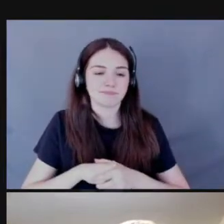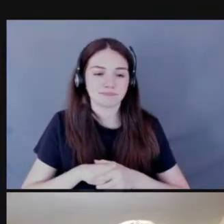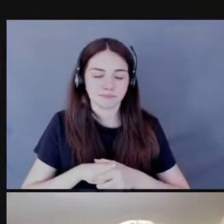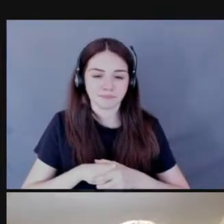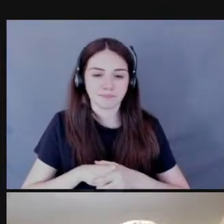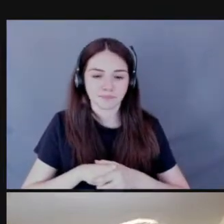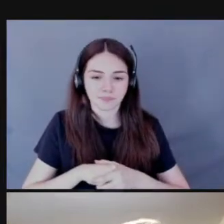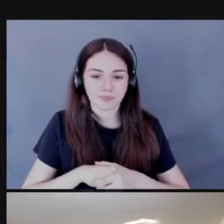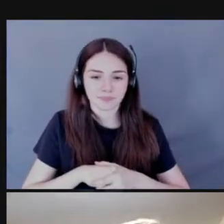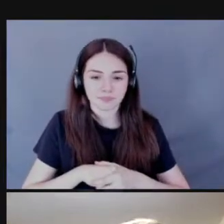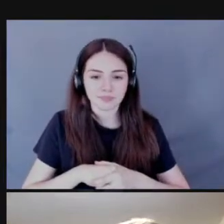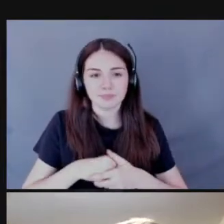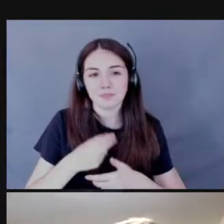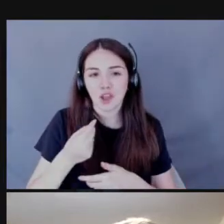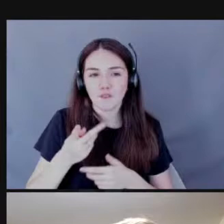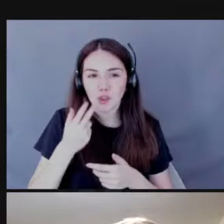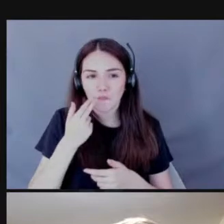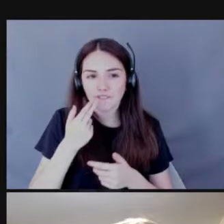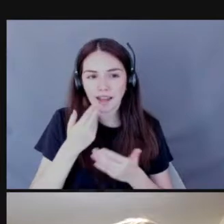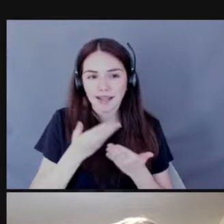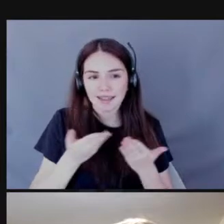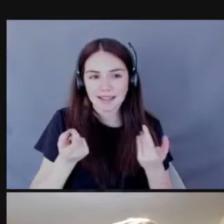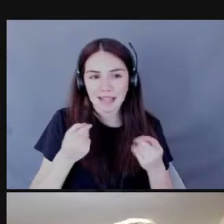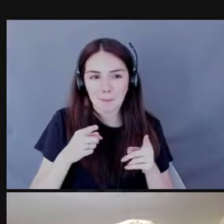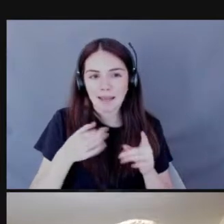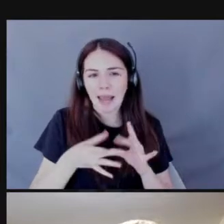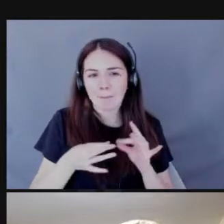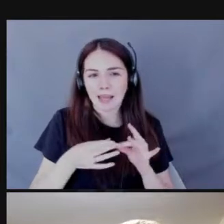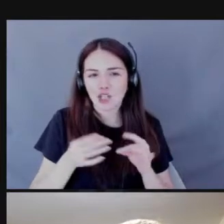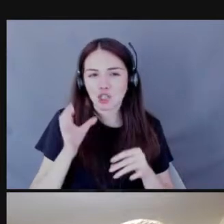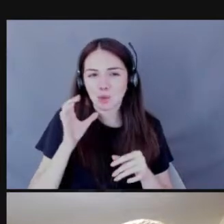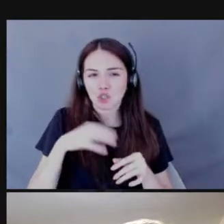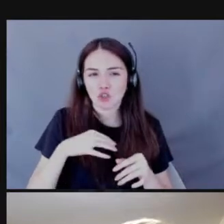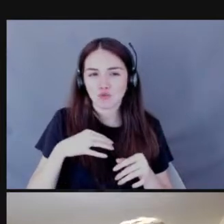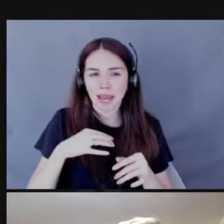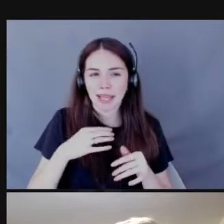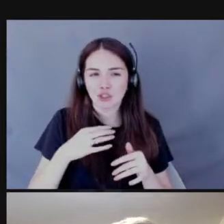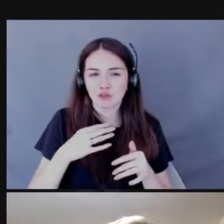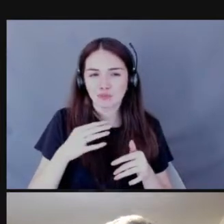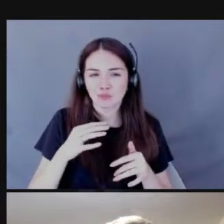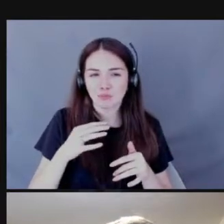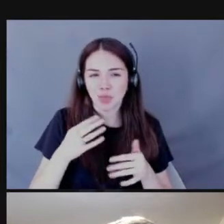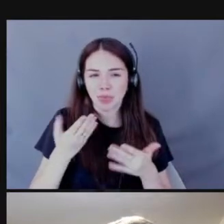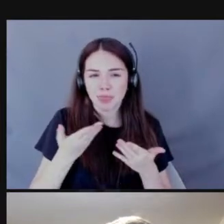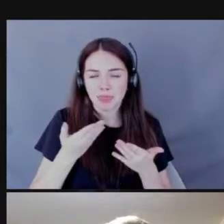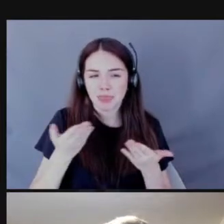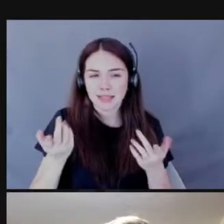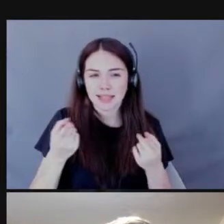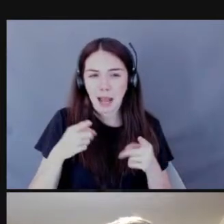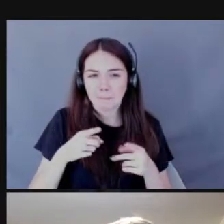And just a couple of funny things. I mentioned that there were some weird coincidences in this story. Well, one of them is the